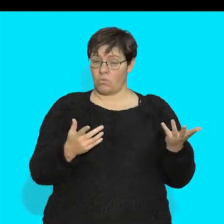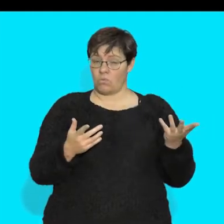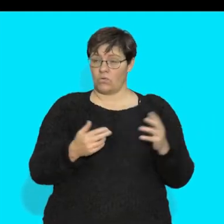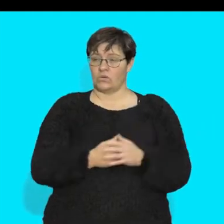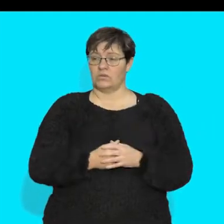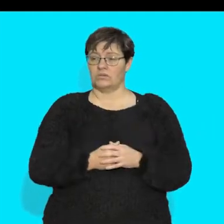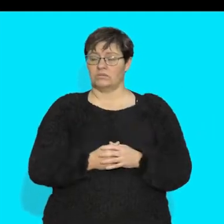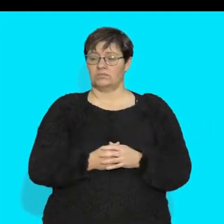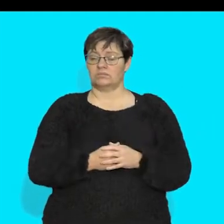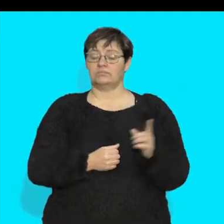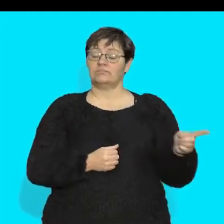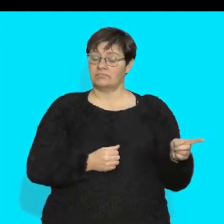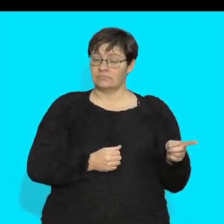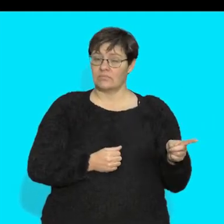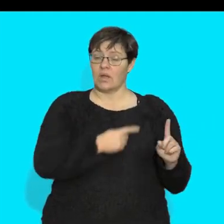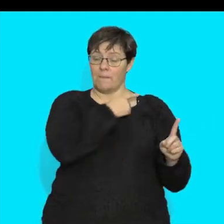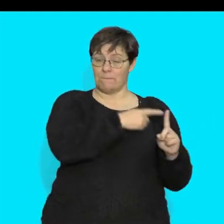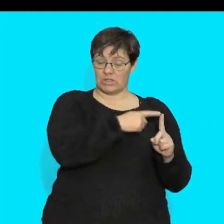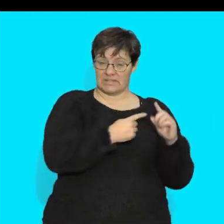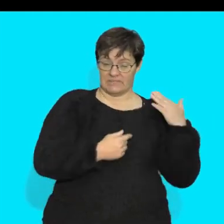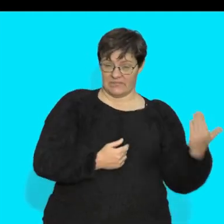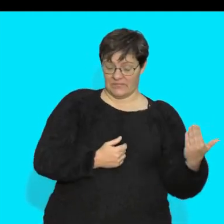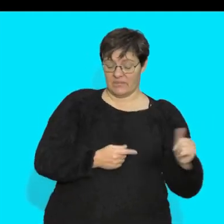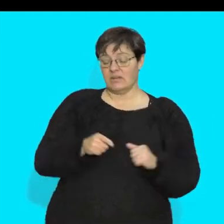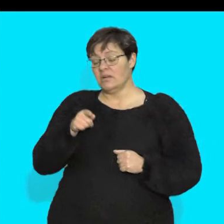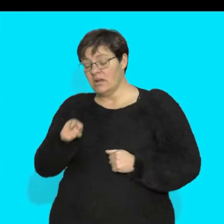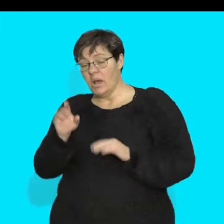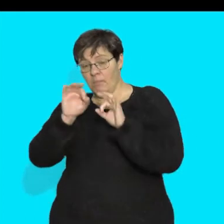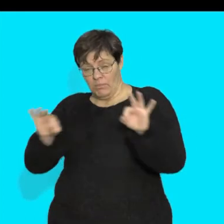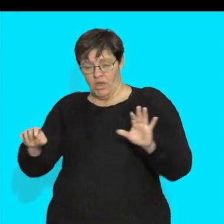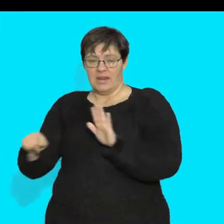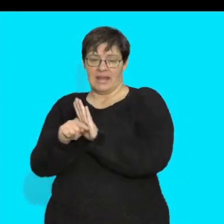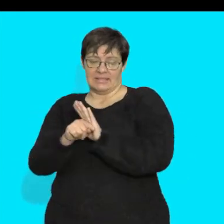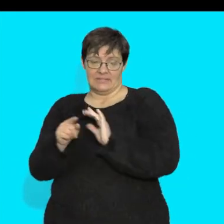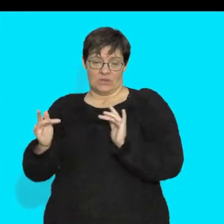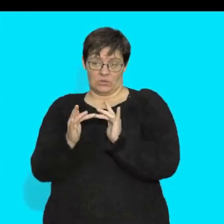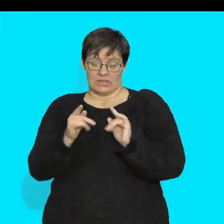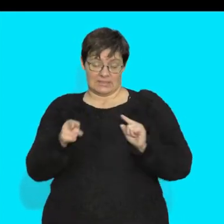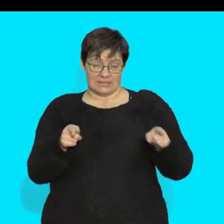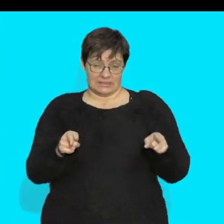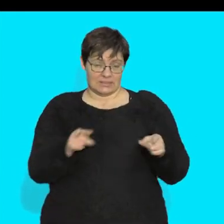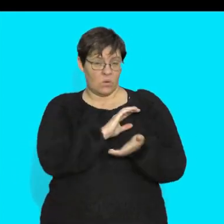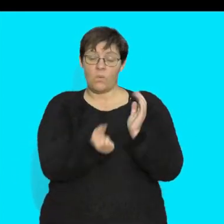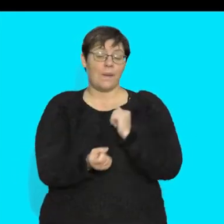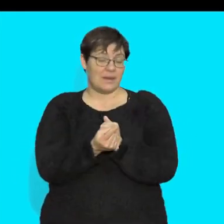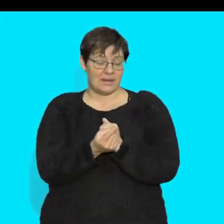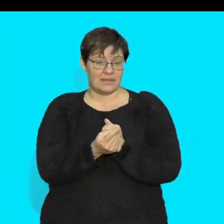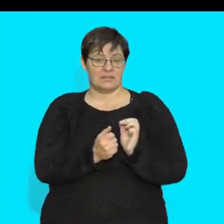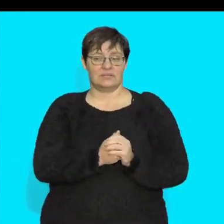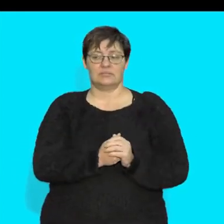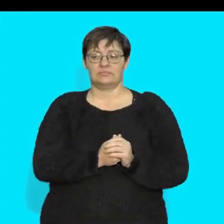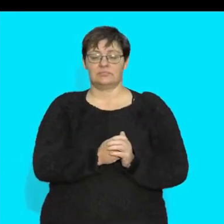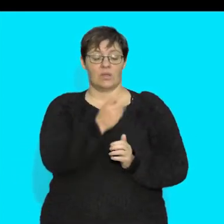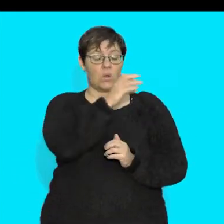How this is connected is that this is connected to the positive terminal, this is connected to the negative terminal. So what's